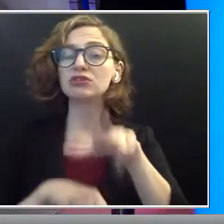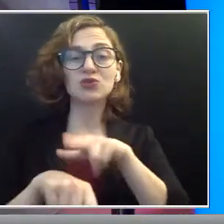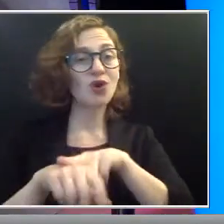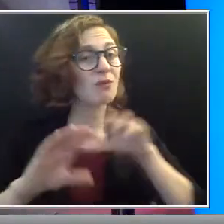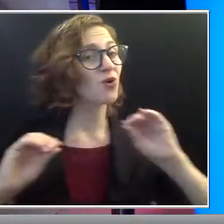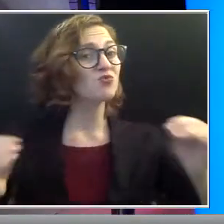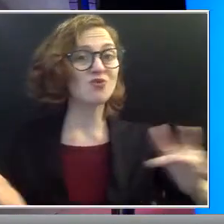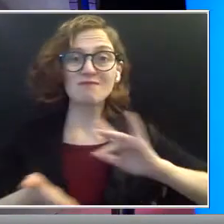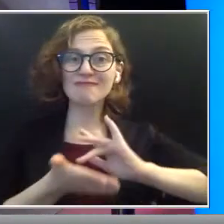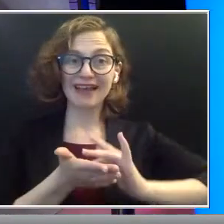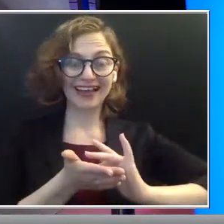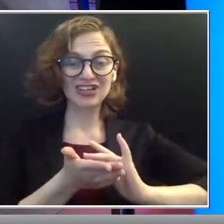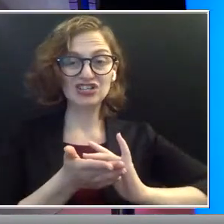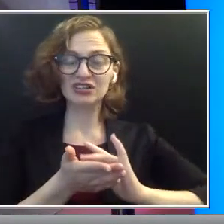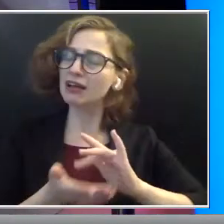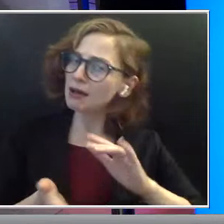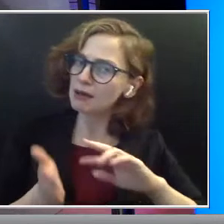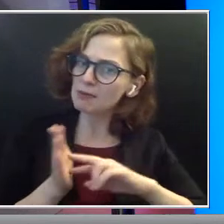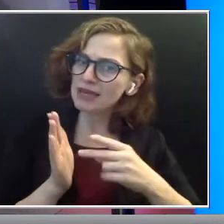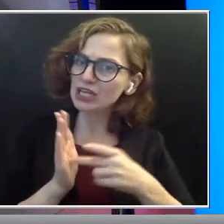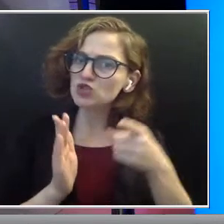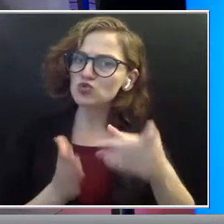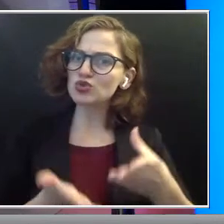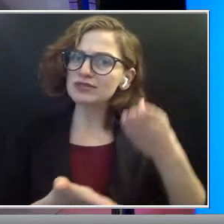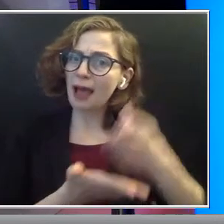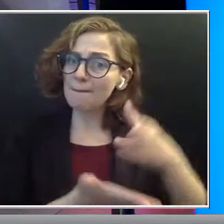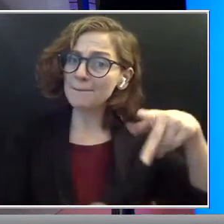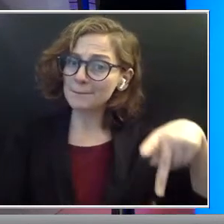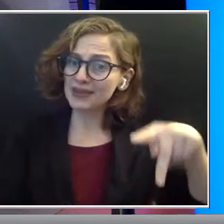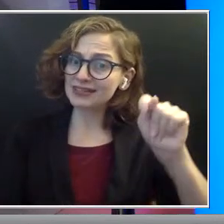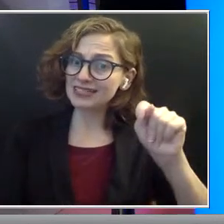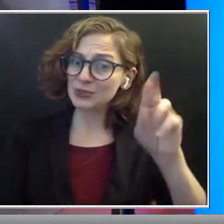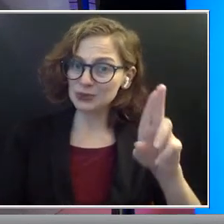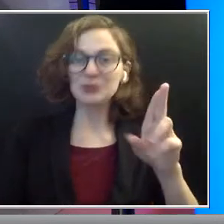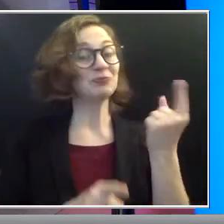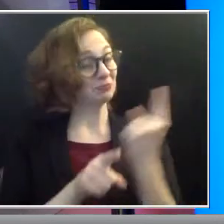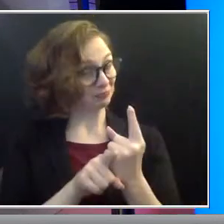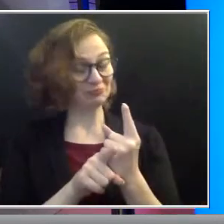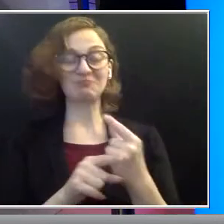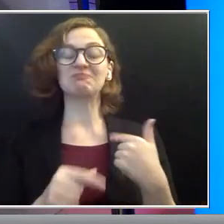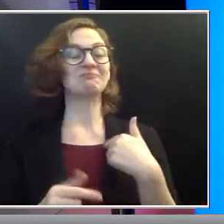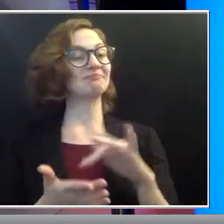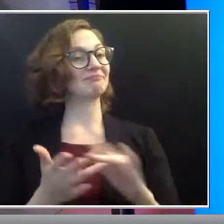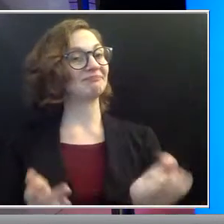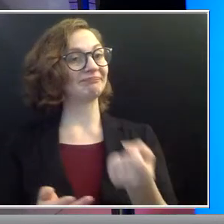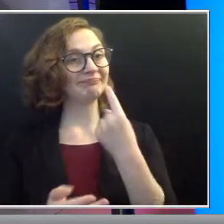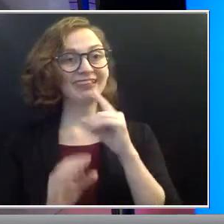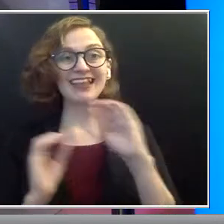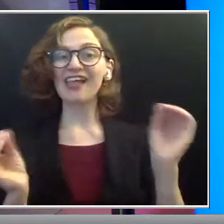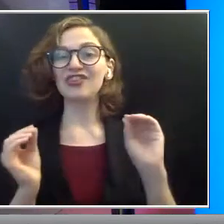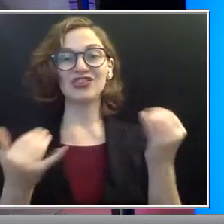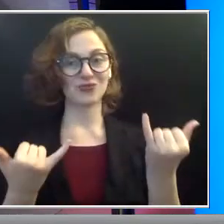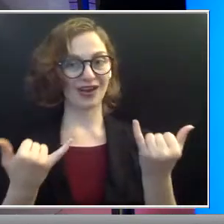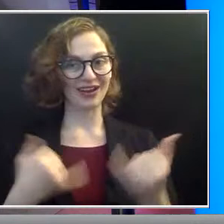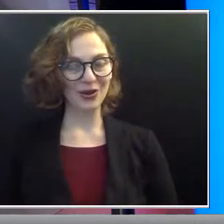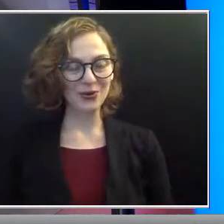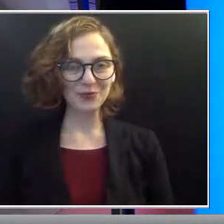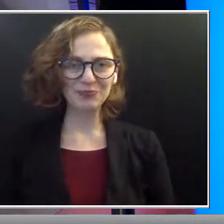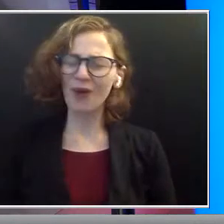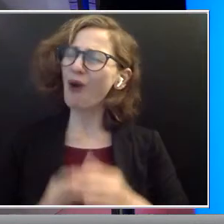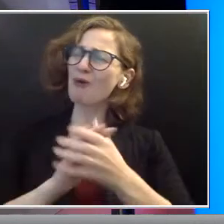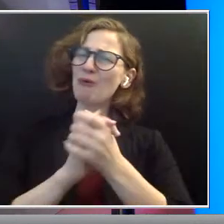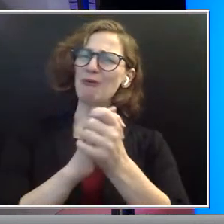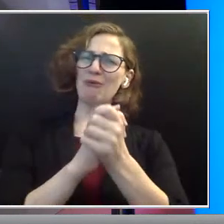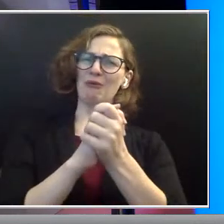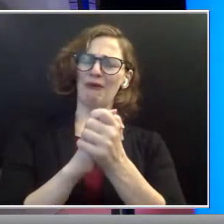longer taking the PTU? No, I'm not taking anything right now. So that's awesome. Well, congratulations on that. That's one less thing you